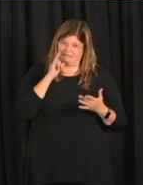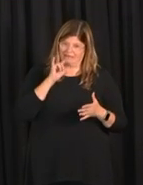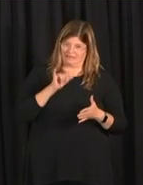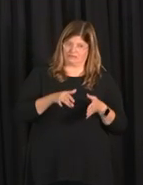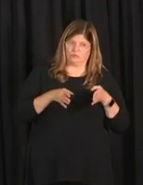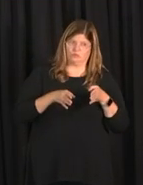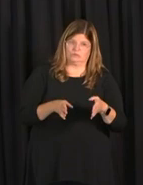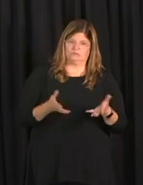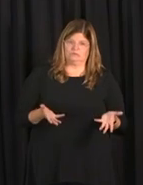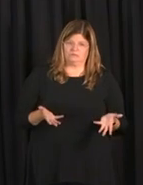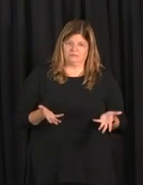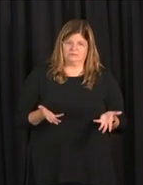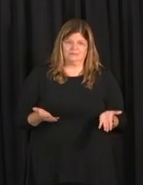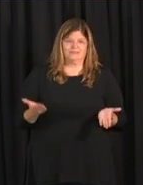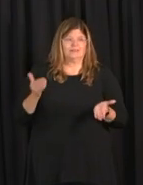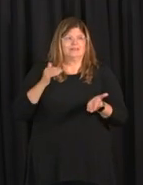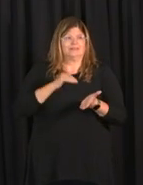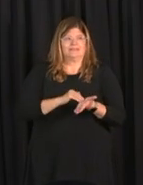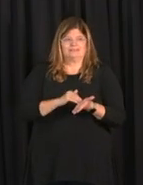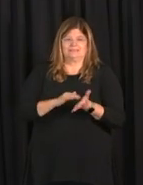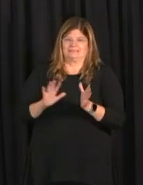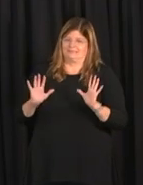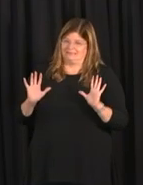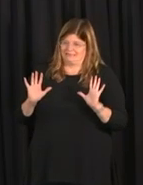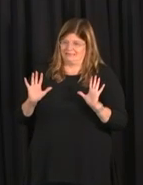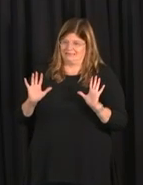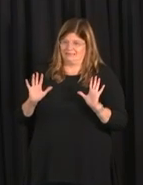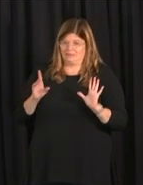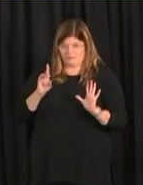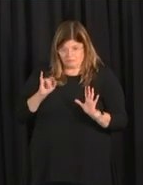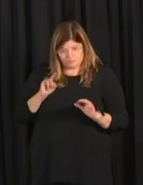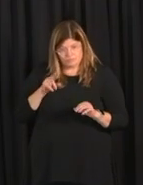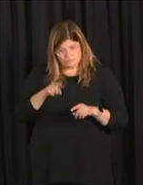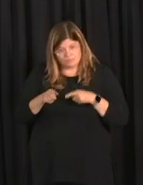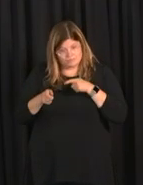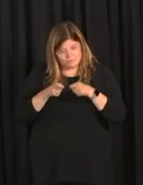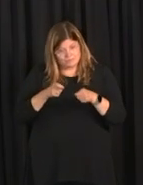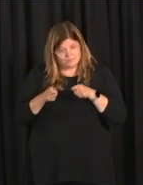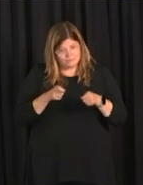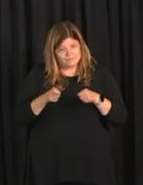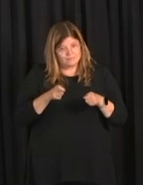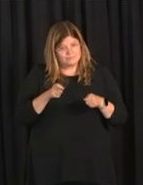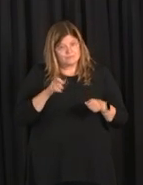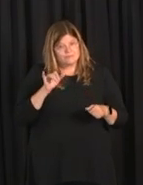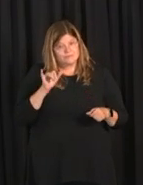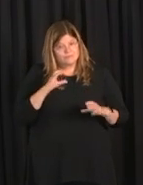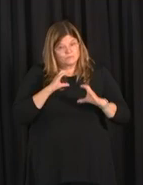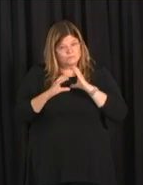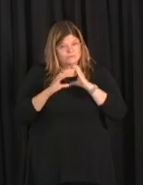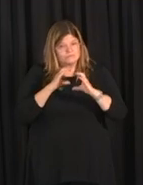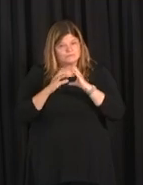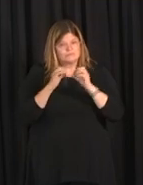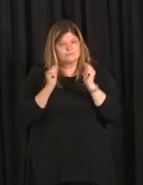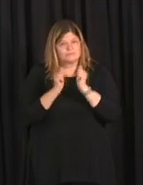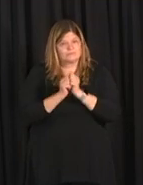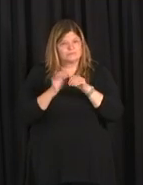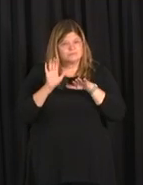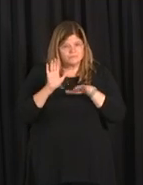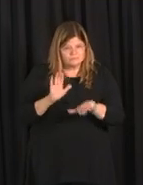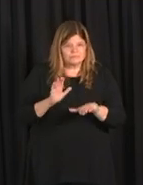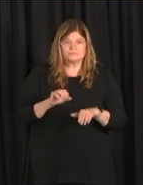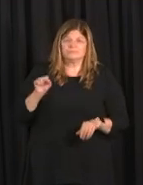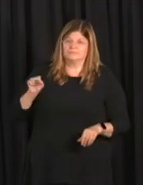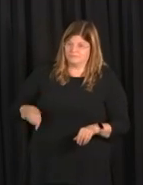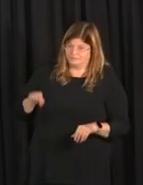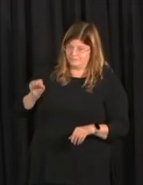way. Again, has your administration been in consultation in terms of the inauguration?